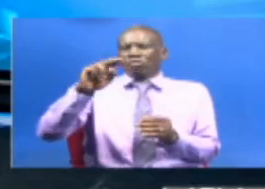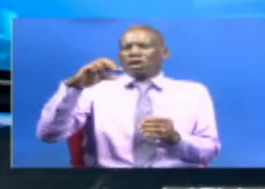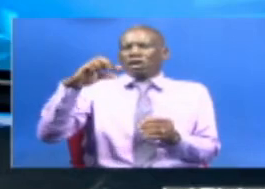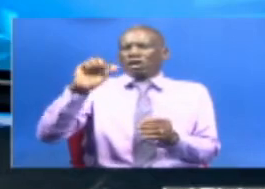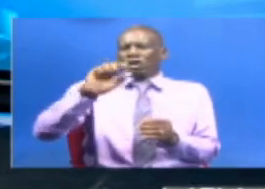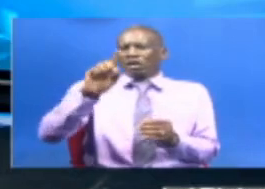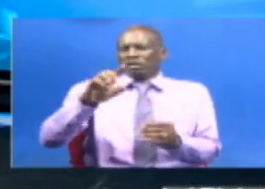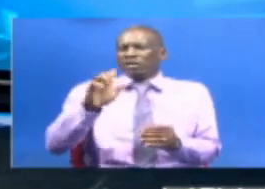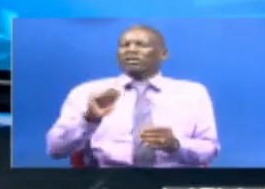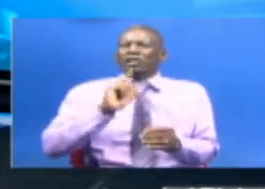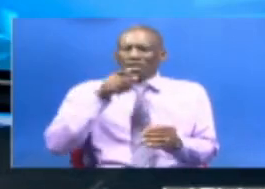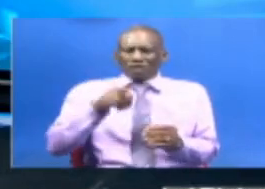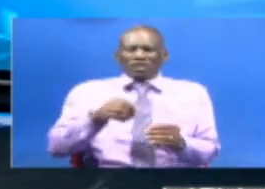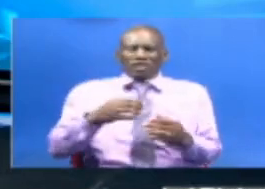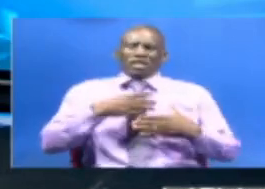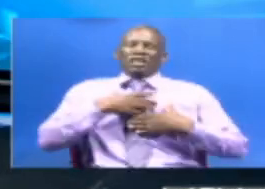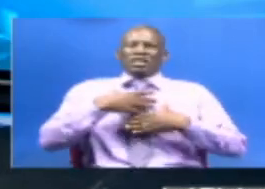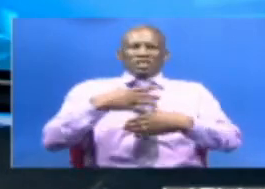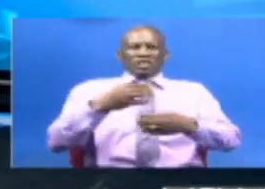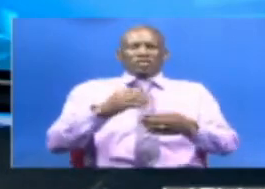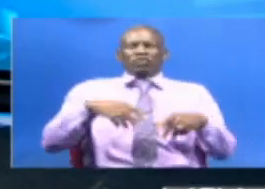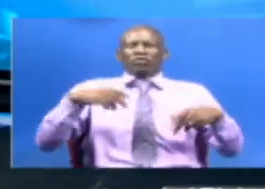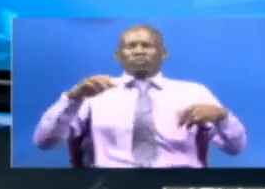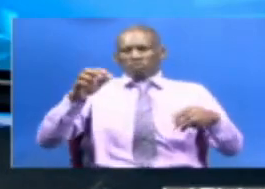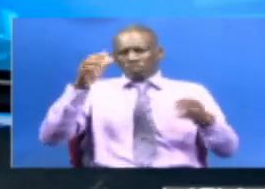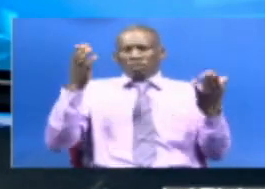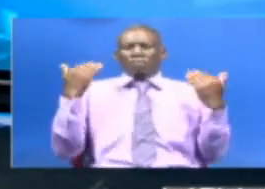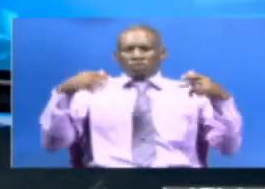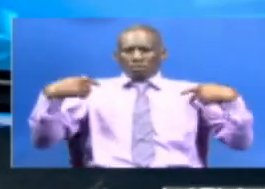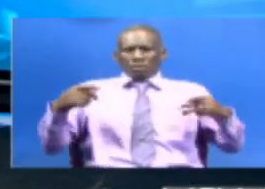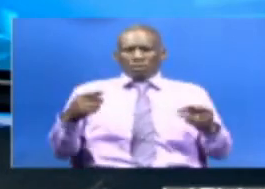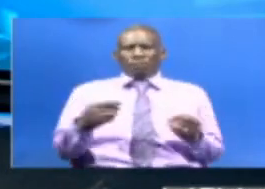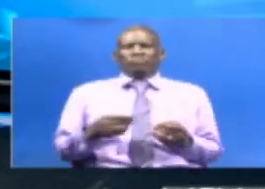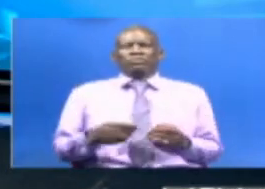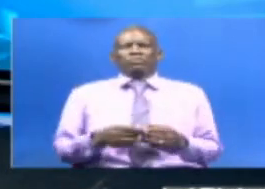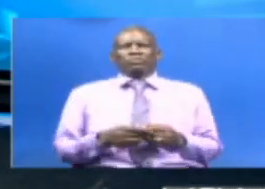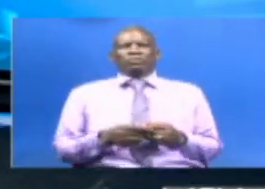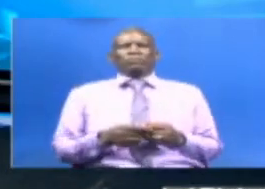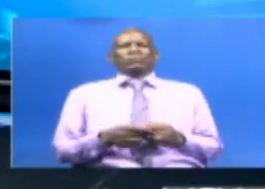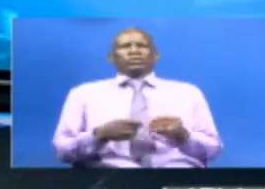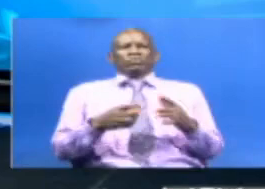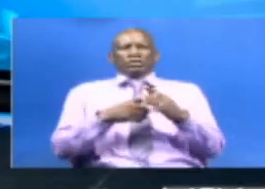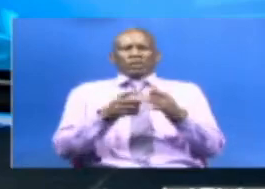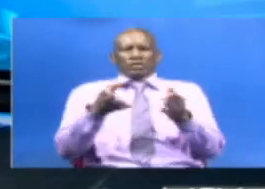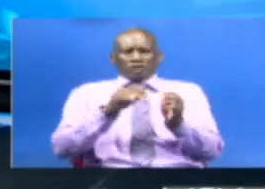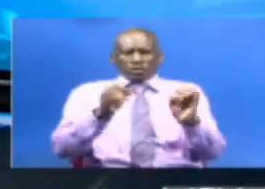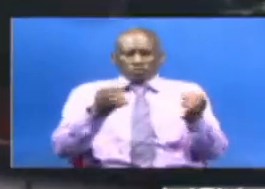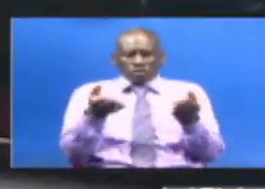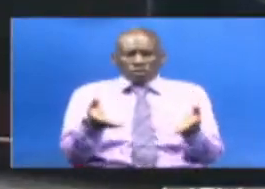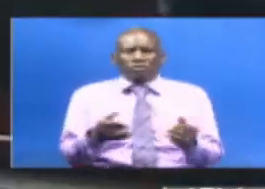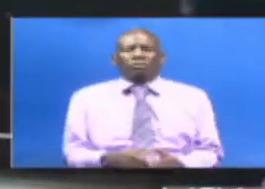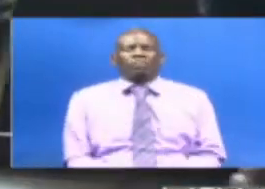the people of Meru. Oko Kusa, headlines, our bulletin tonight from here.